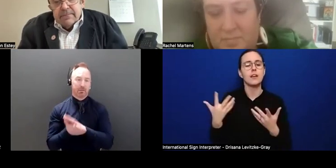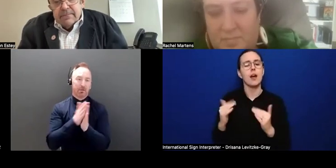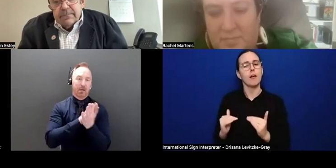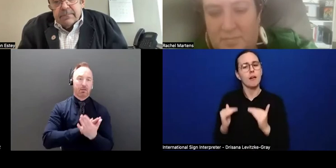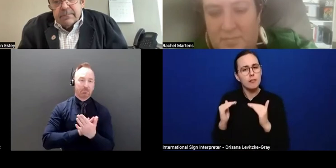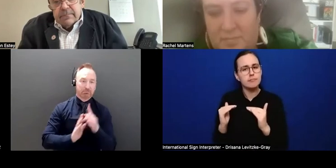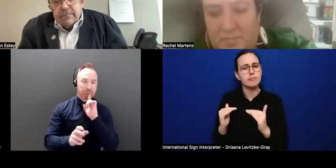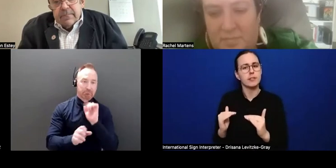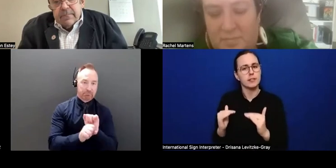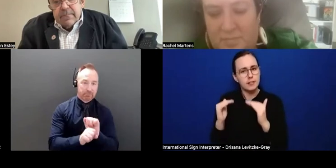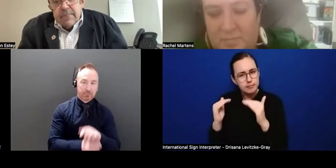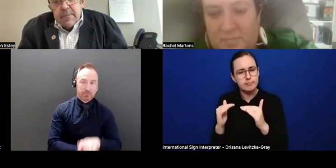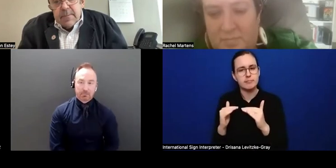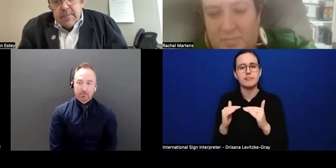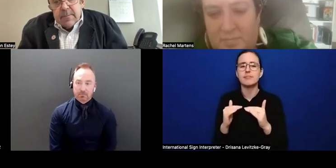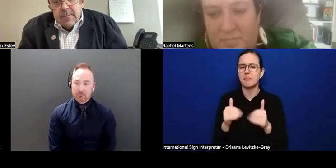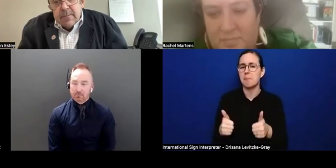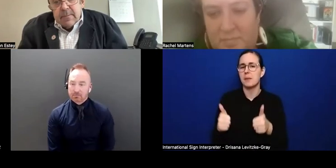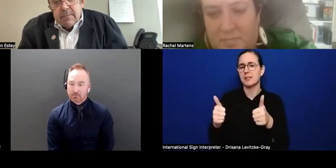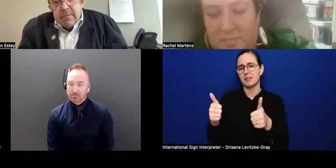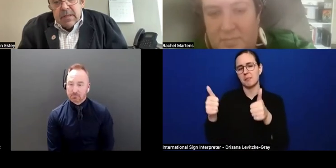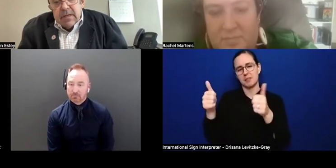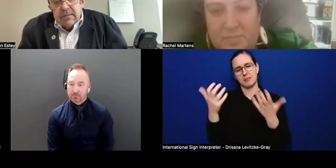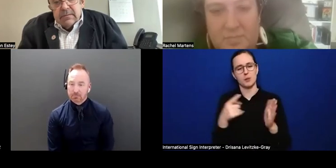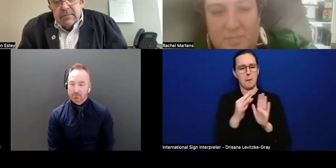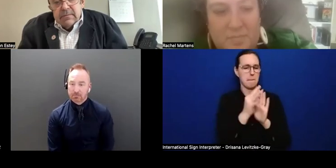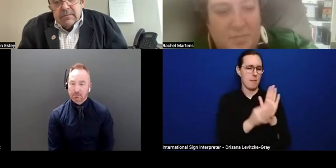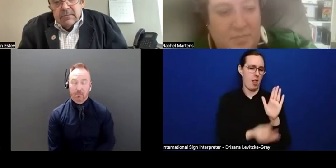Anyone else wants to comment on that?